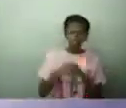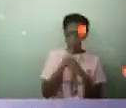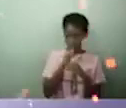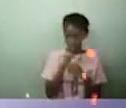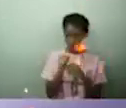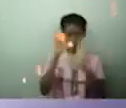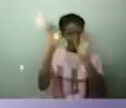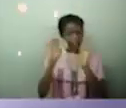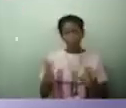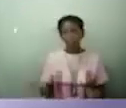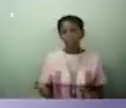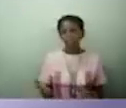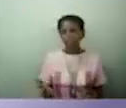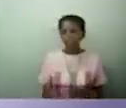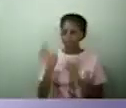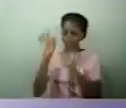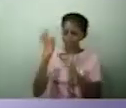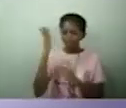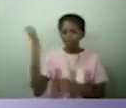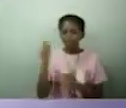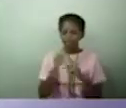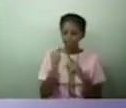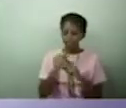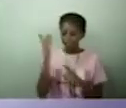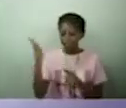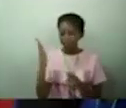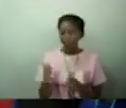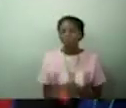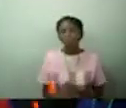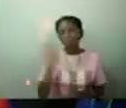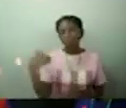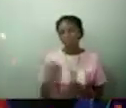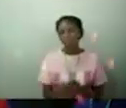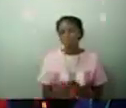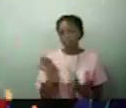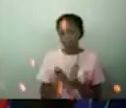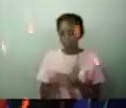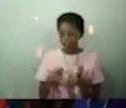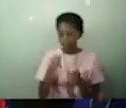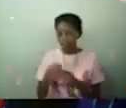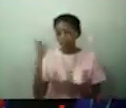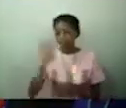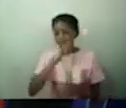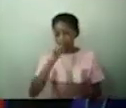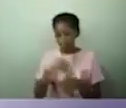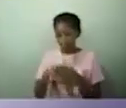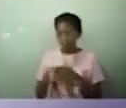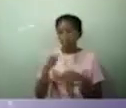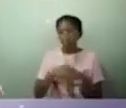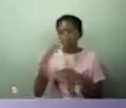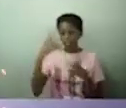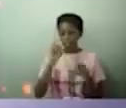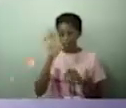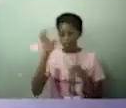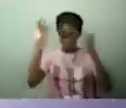Him, preach on him over to ten. You will do everything and add him to the nations in heaven. That is your